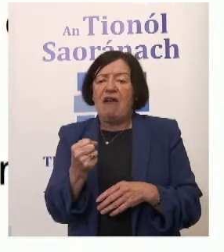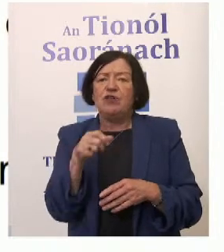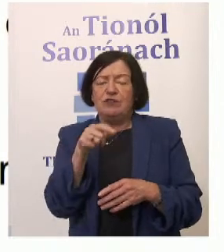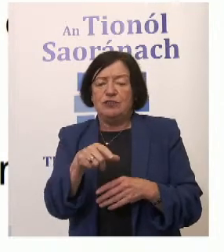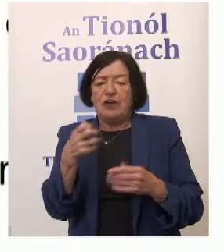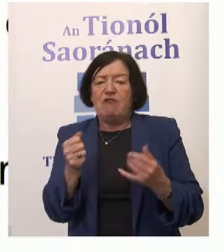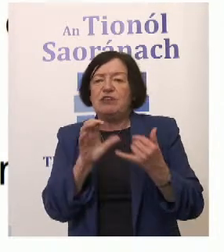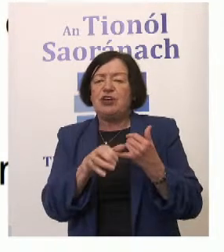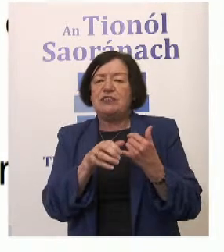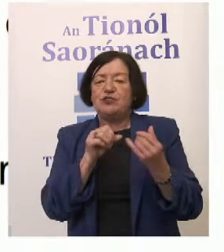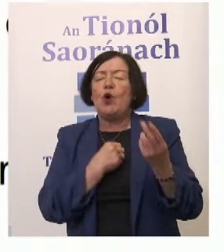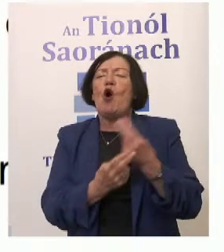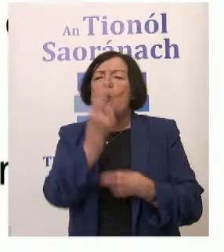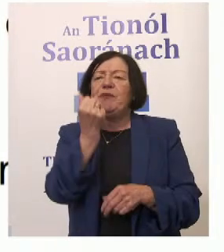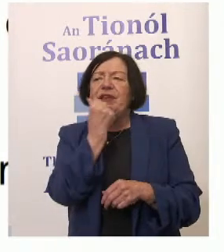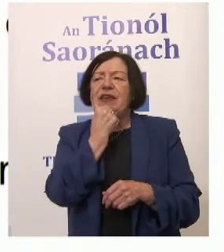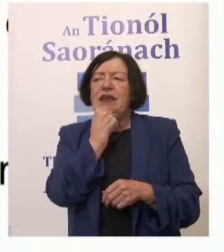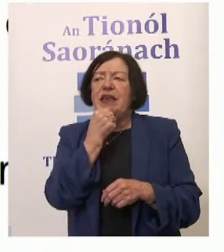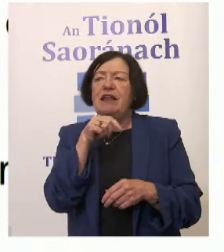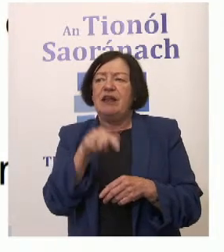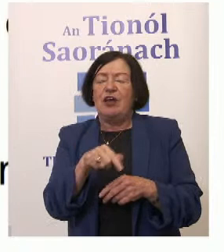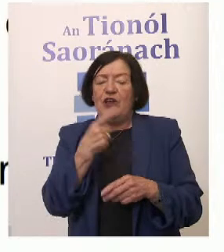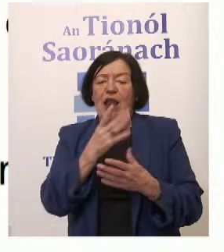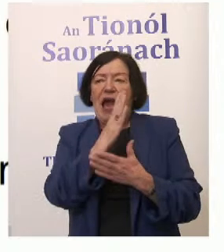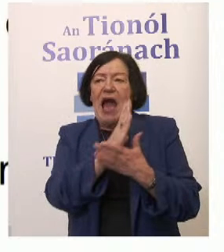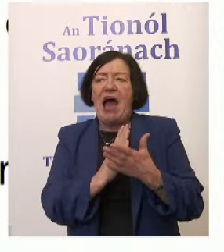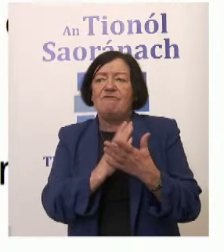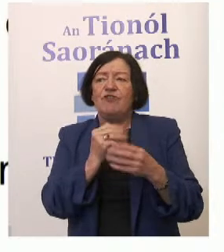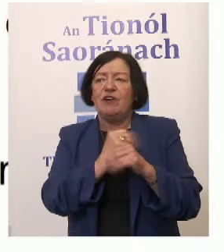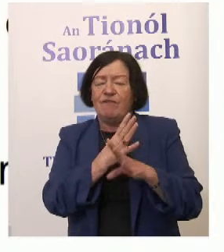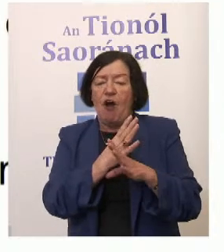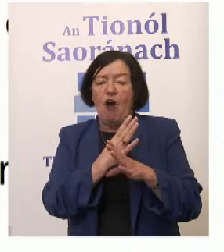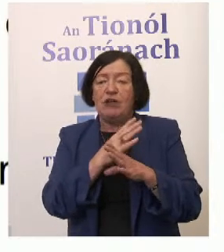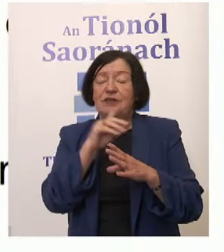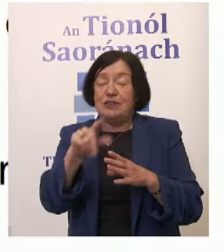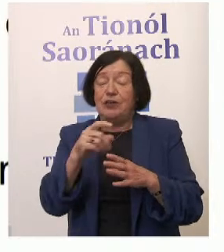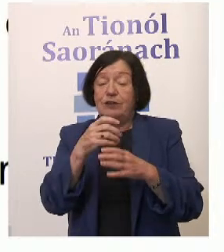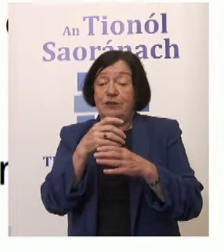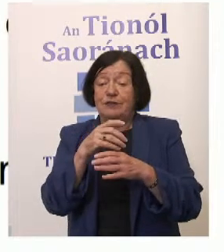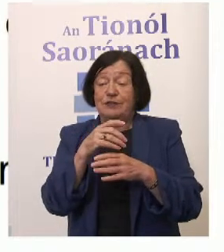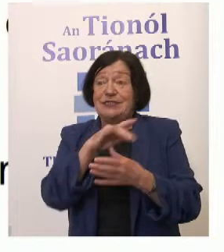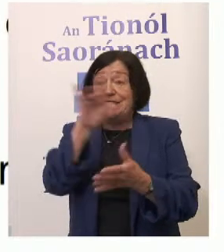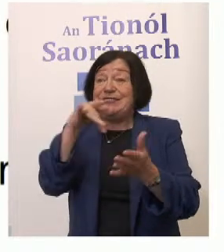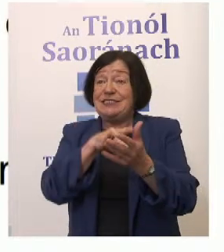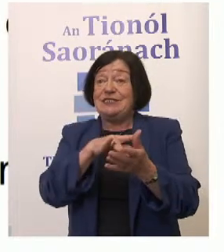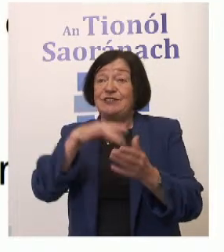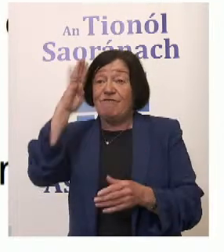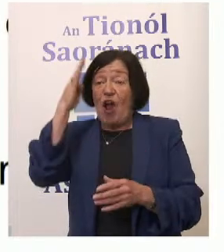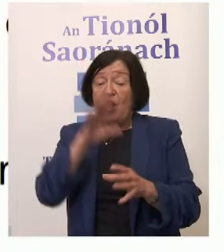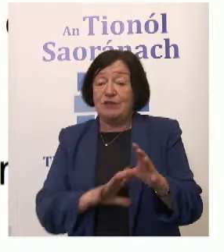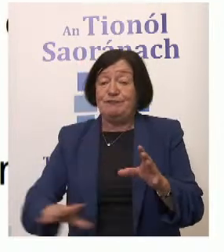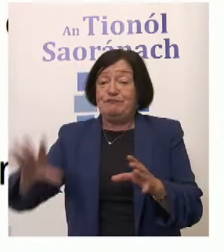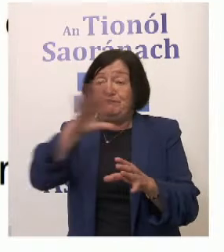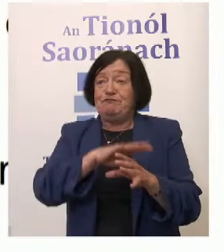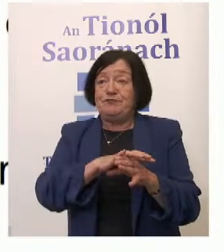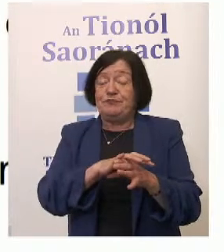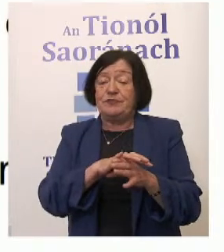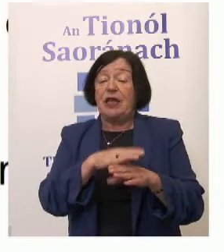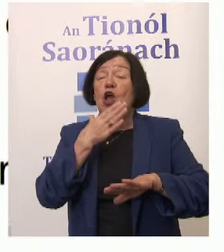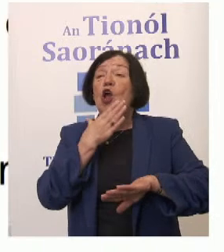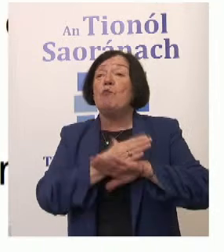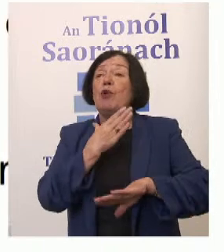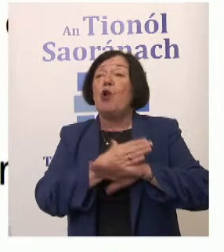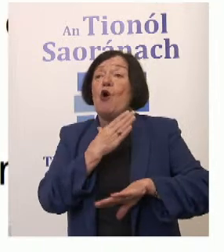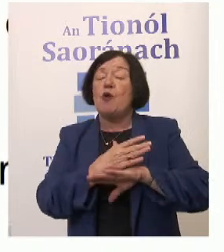chance to update them. But it's pretty much nearly half of all the urban population of Ireland, okay? Employment